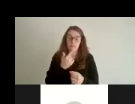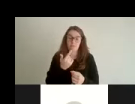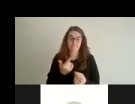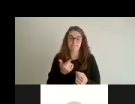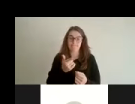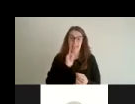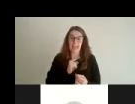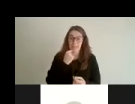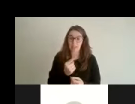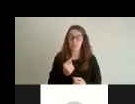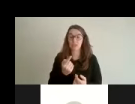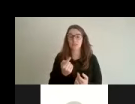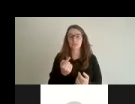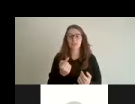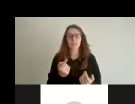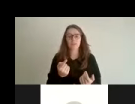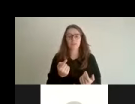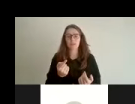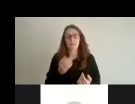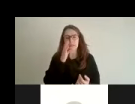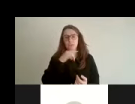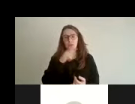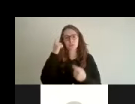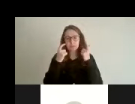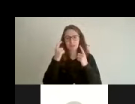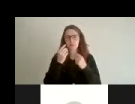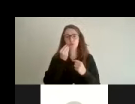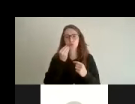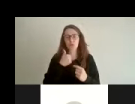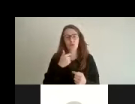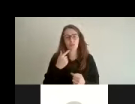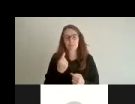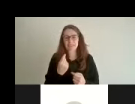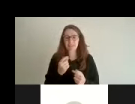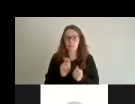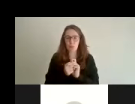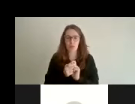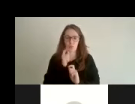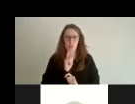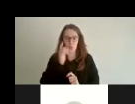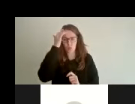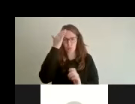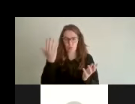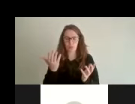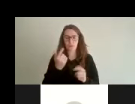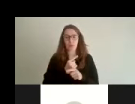what very often we think about is just saying, oh, we have to fix the numbers. We have to be more